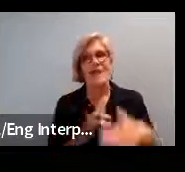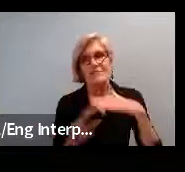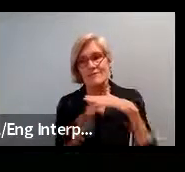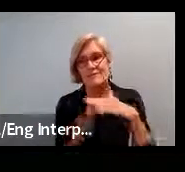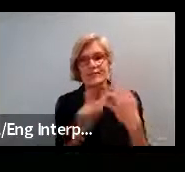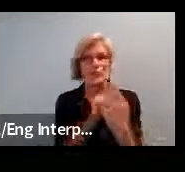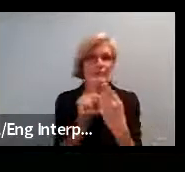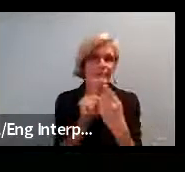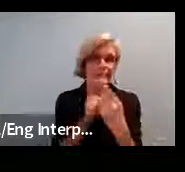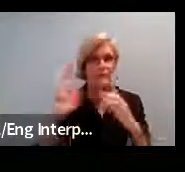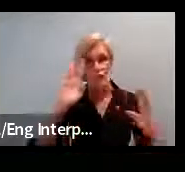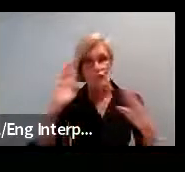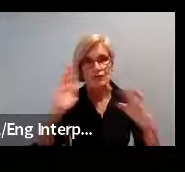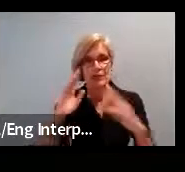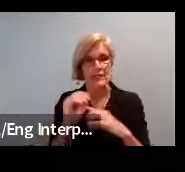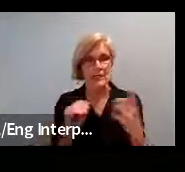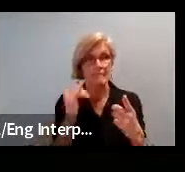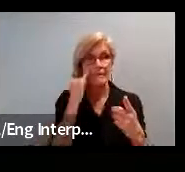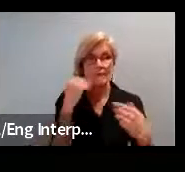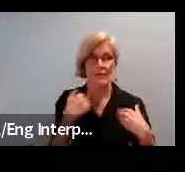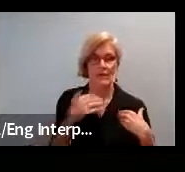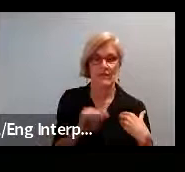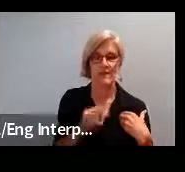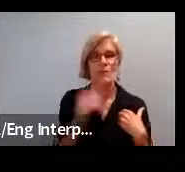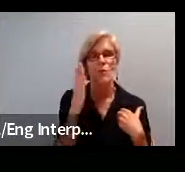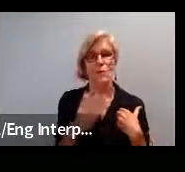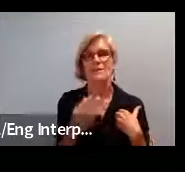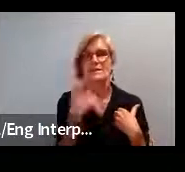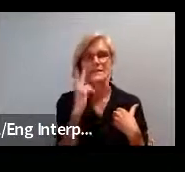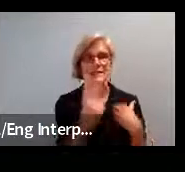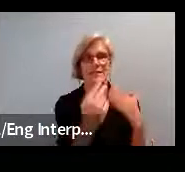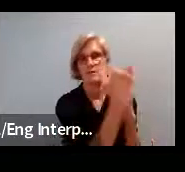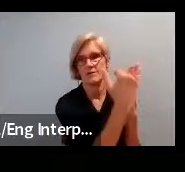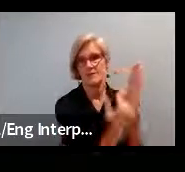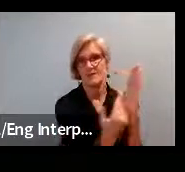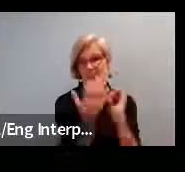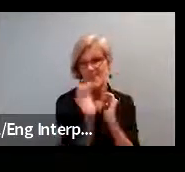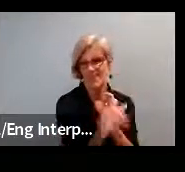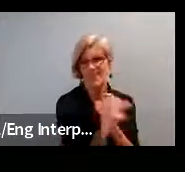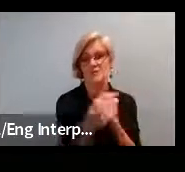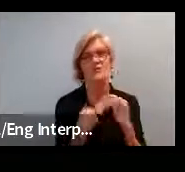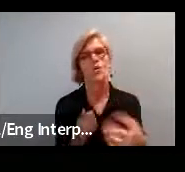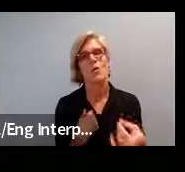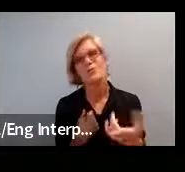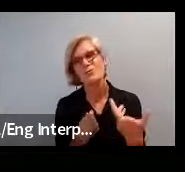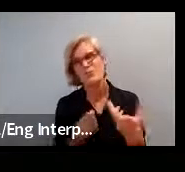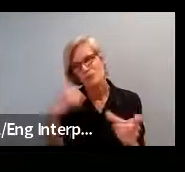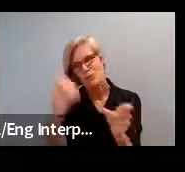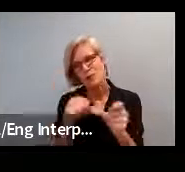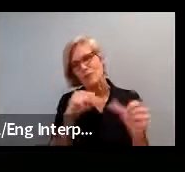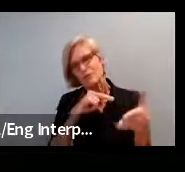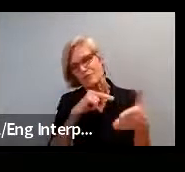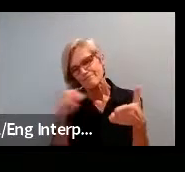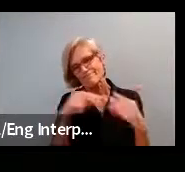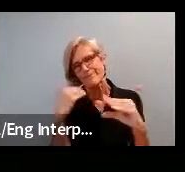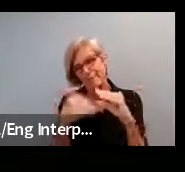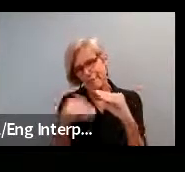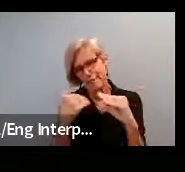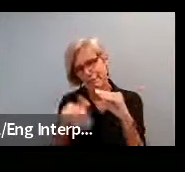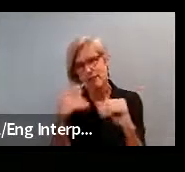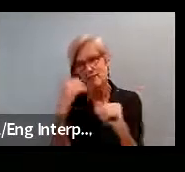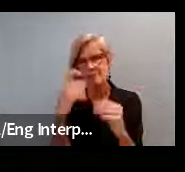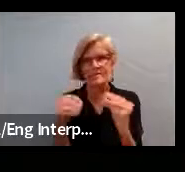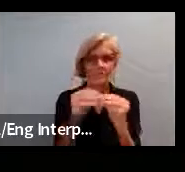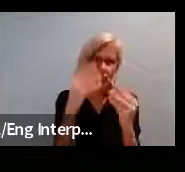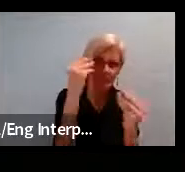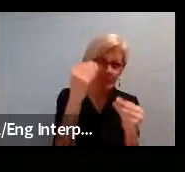one again, they will be there. So please continue to watch your emails for more information as the COVID situation changes. That will